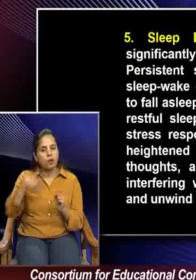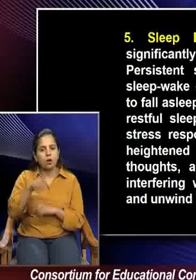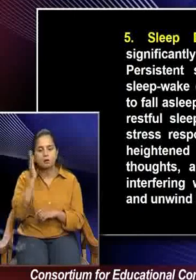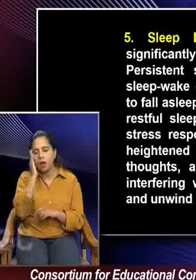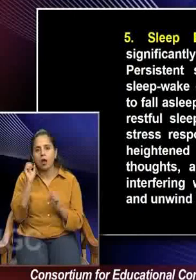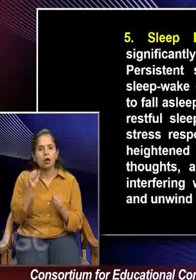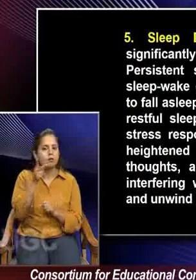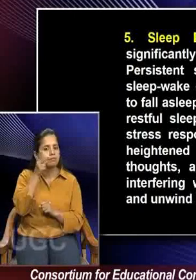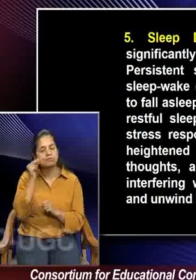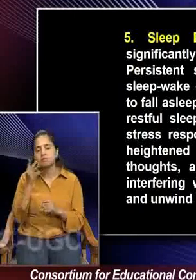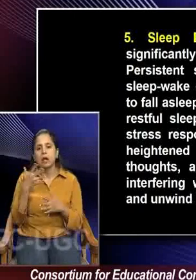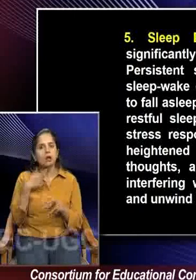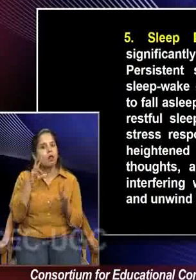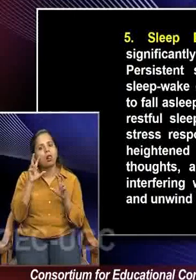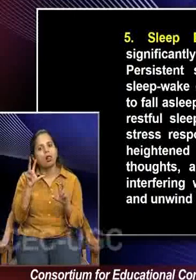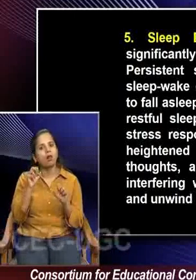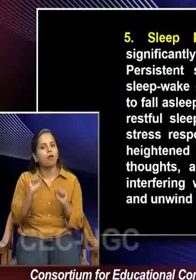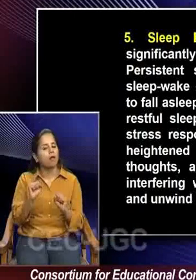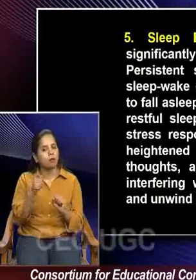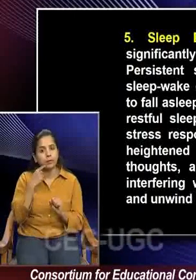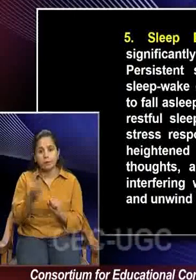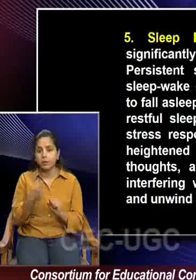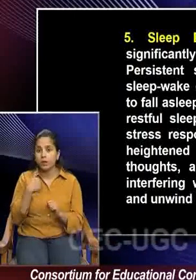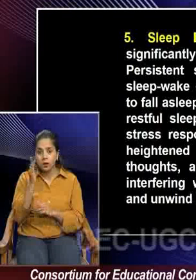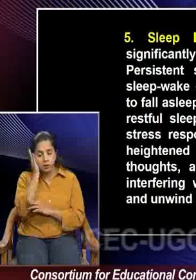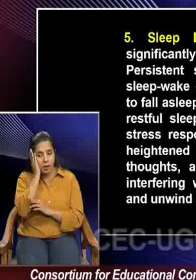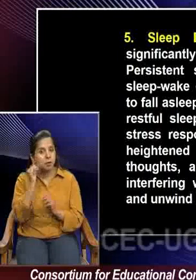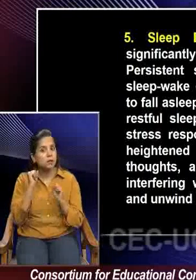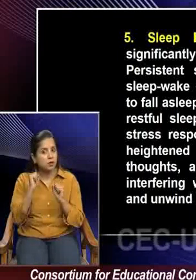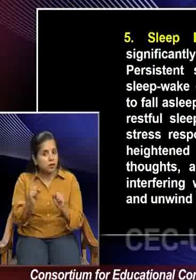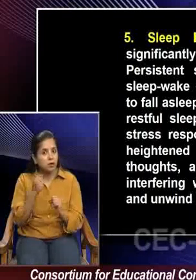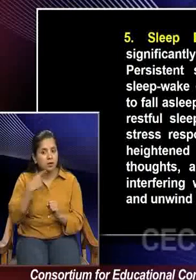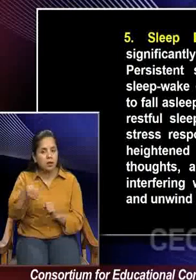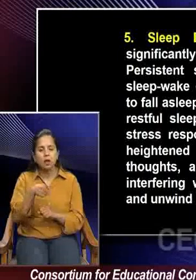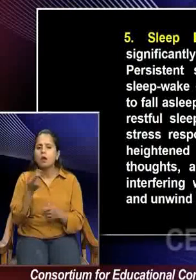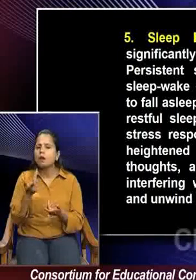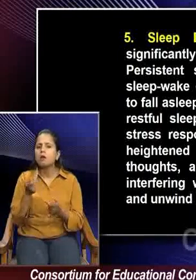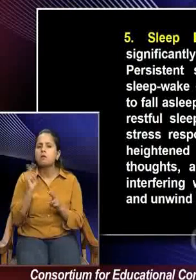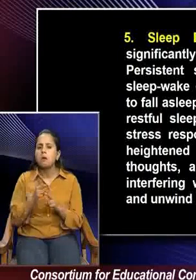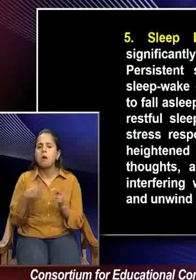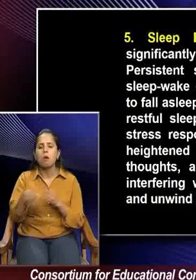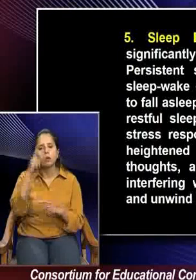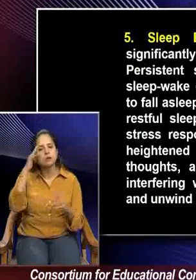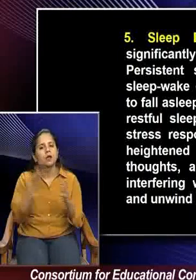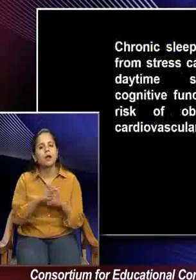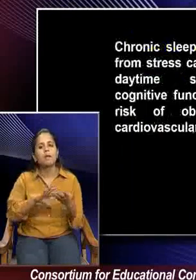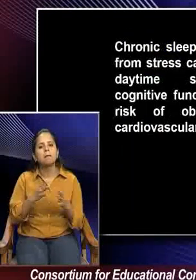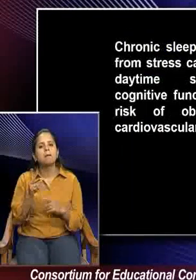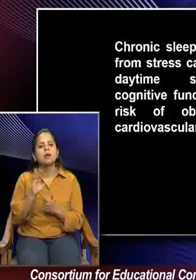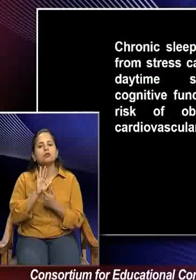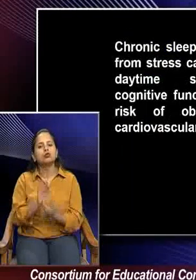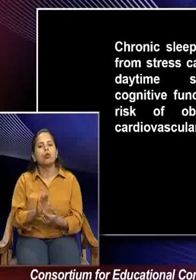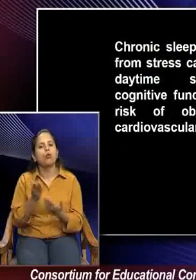asleep. The difficulty in the sleep is a common way of the stress